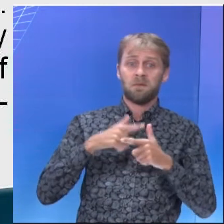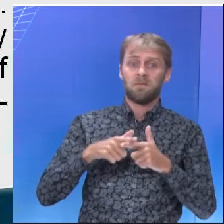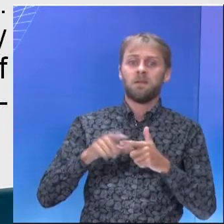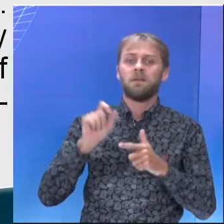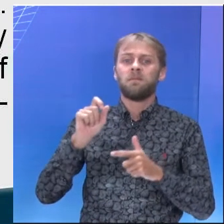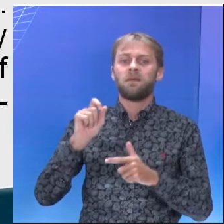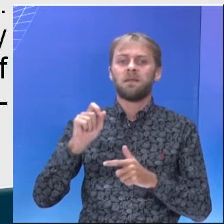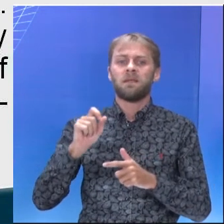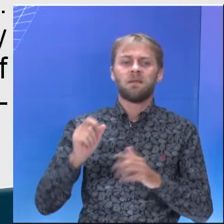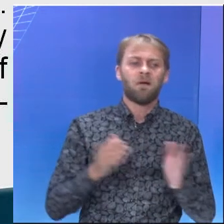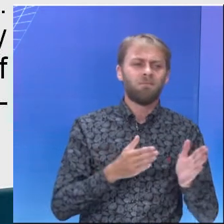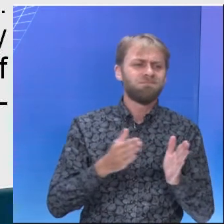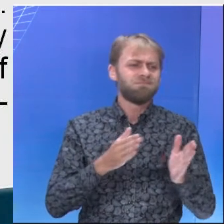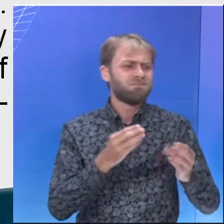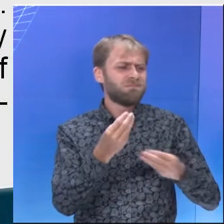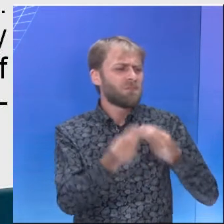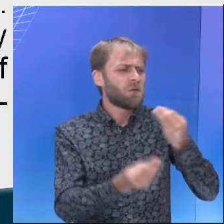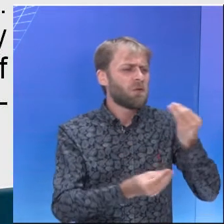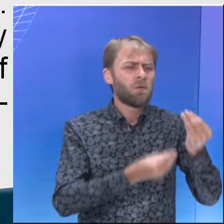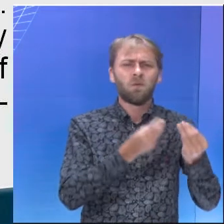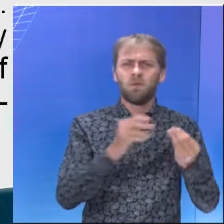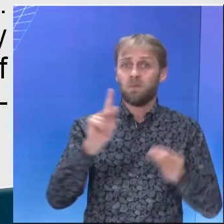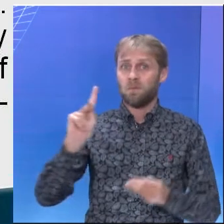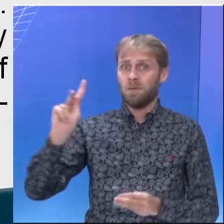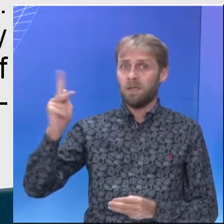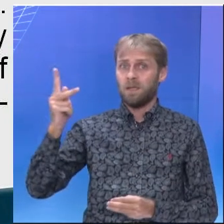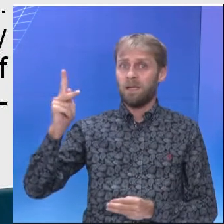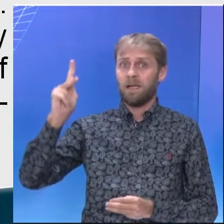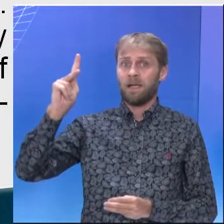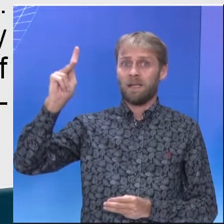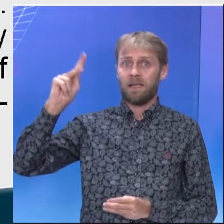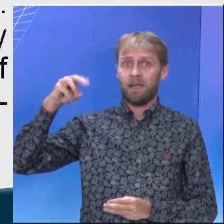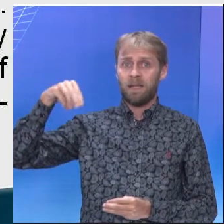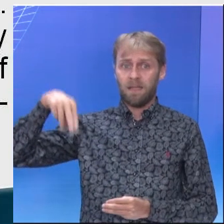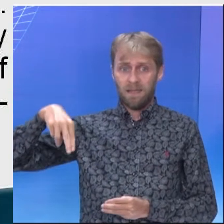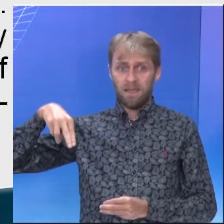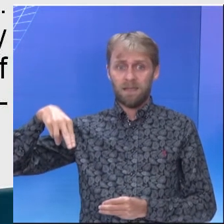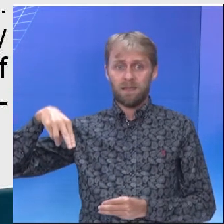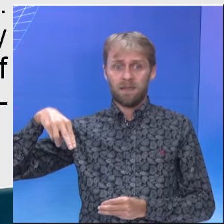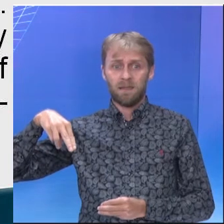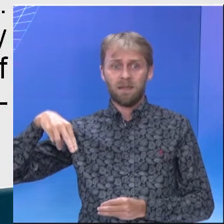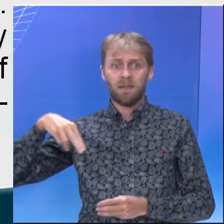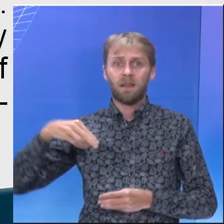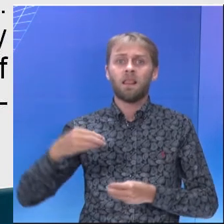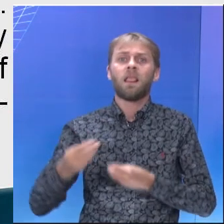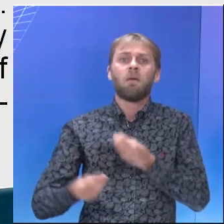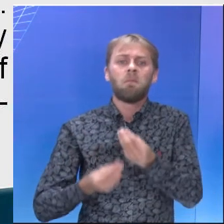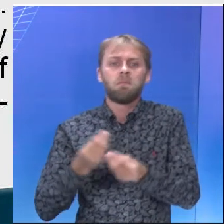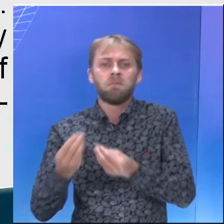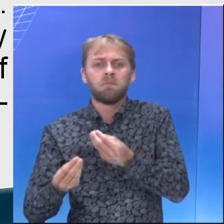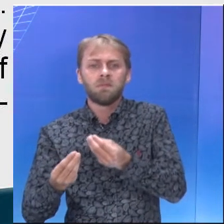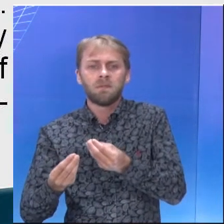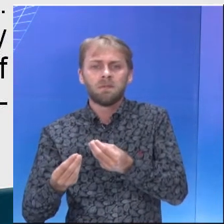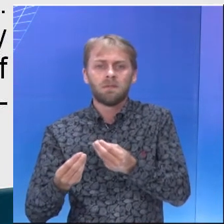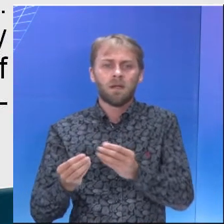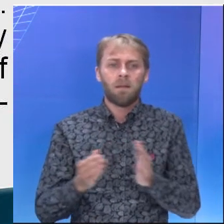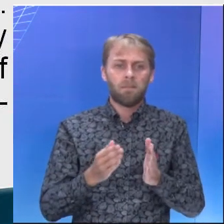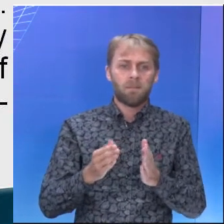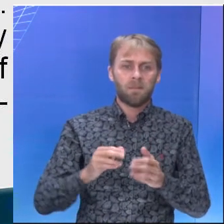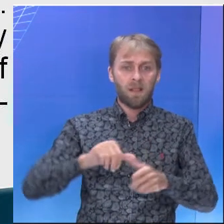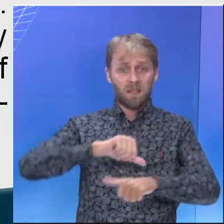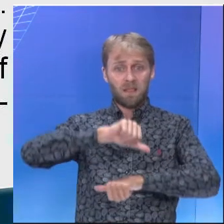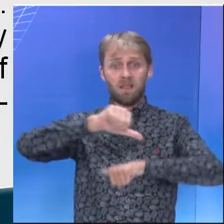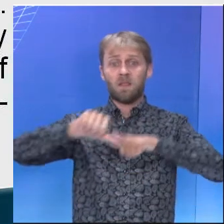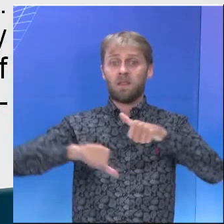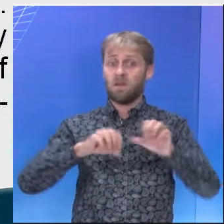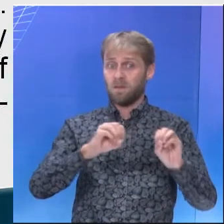Khan Academy is being promoted, the way the media sees it as a revolutionizing education, the